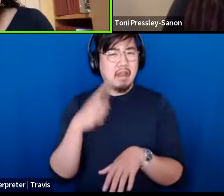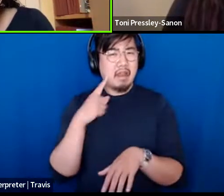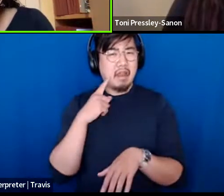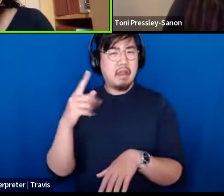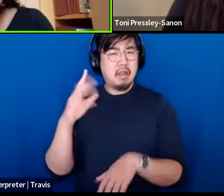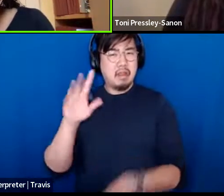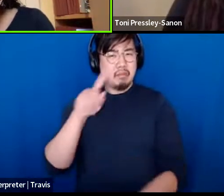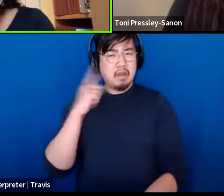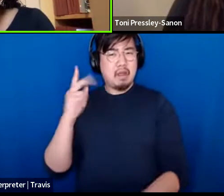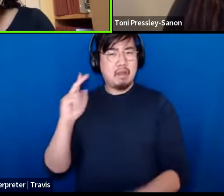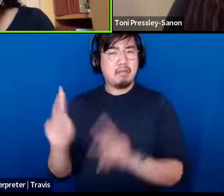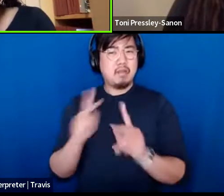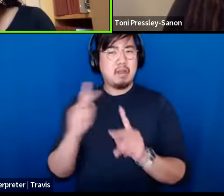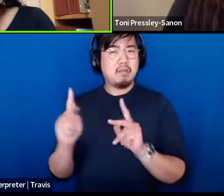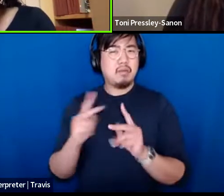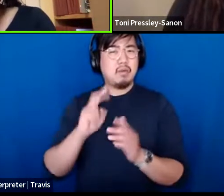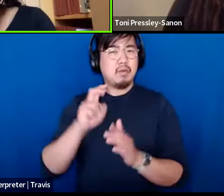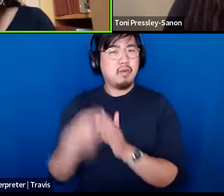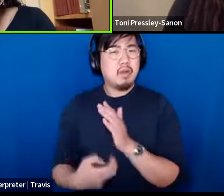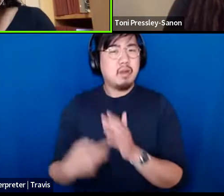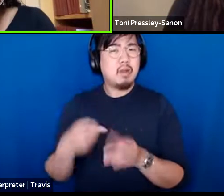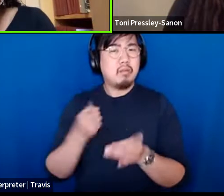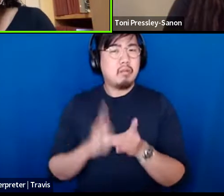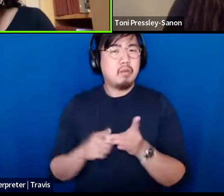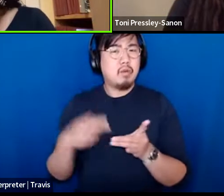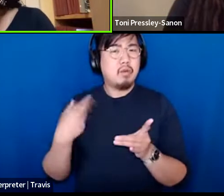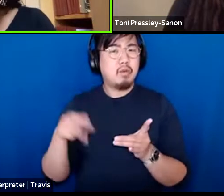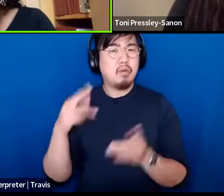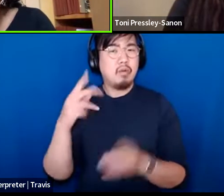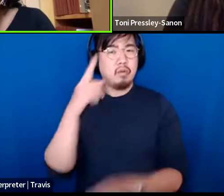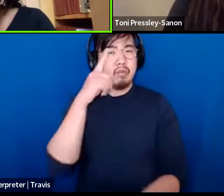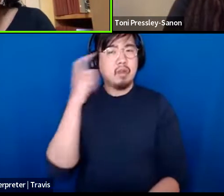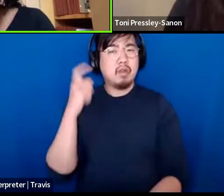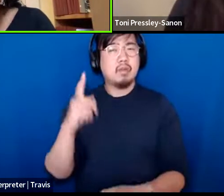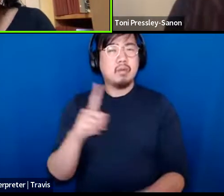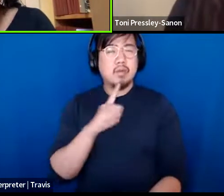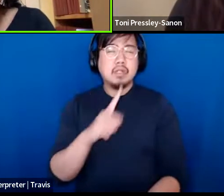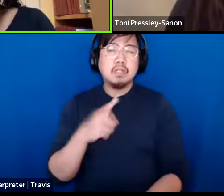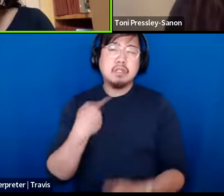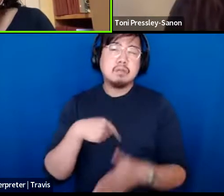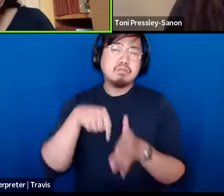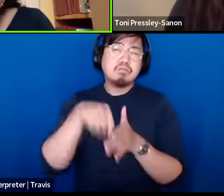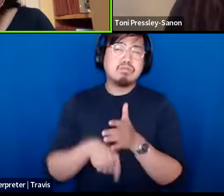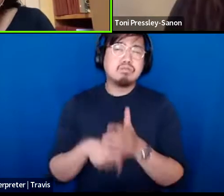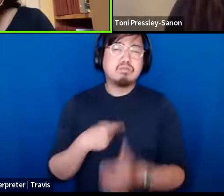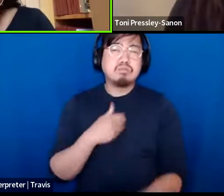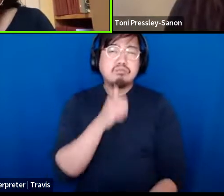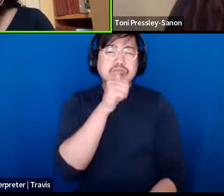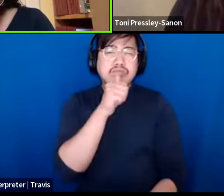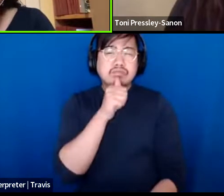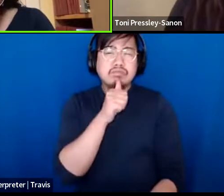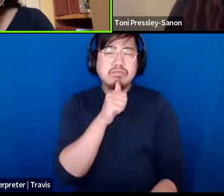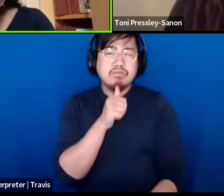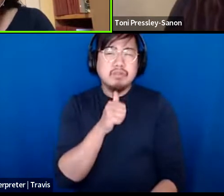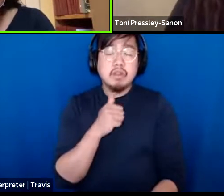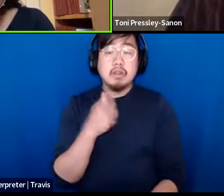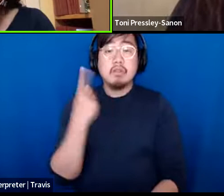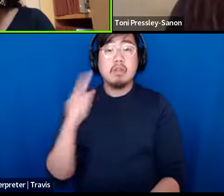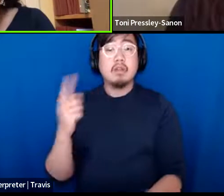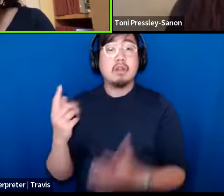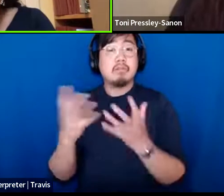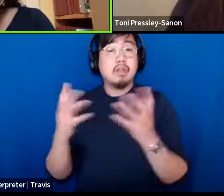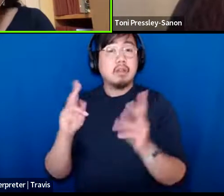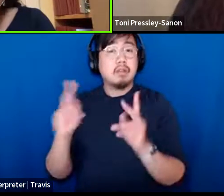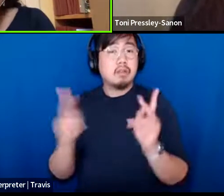this tradition because of deep suffering. And it strikes me that for many, many practitioners